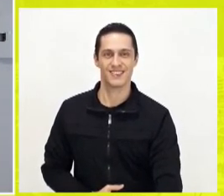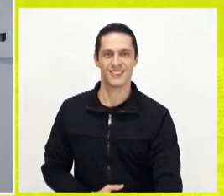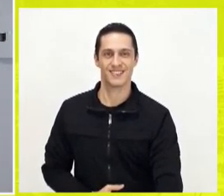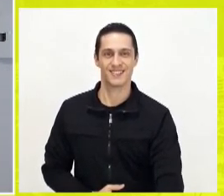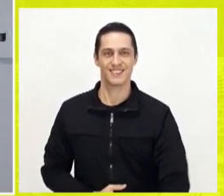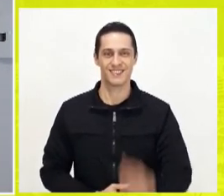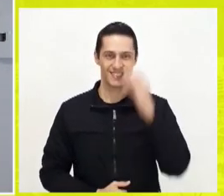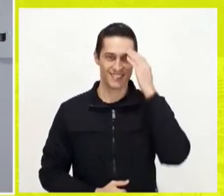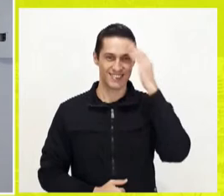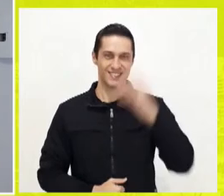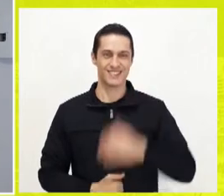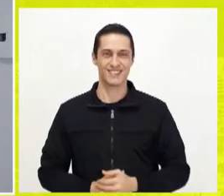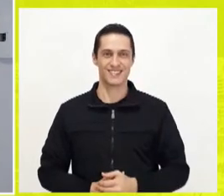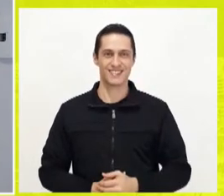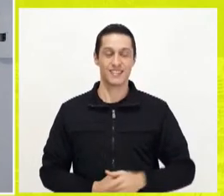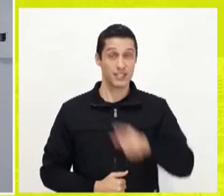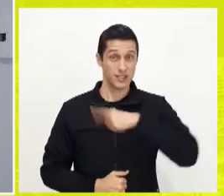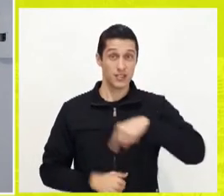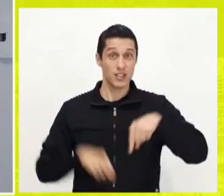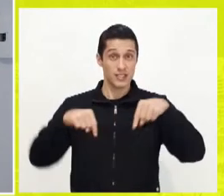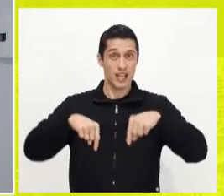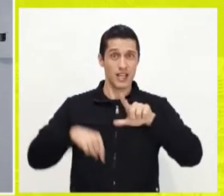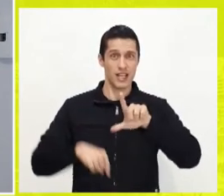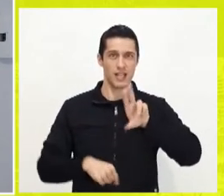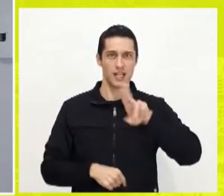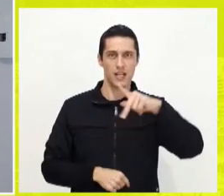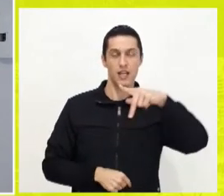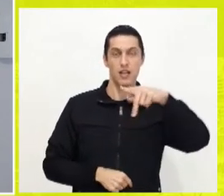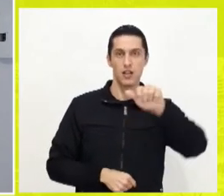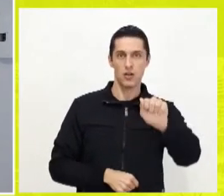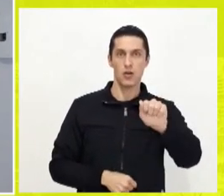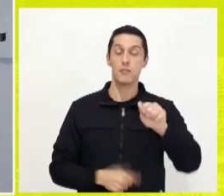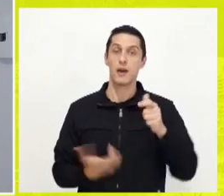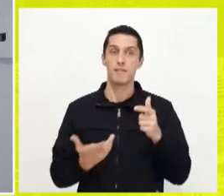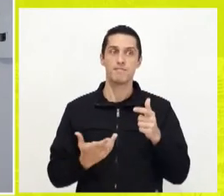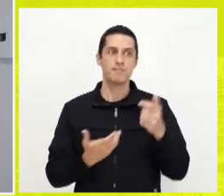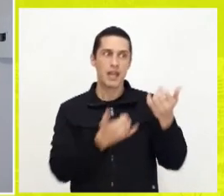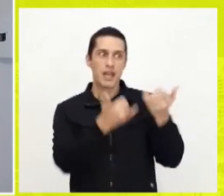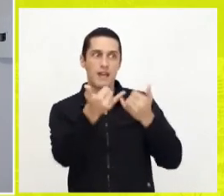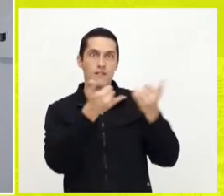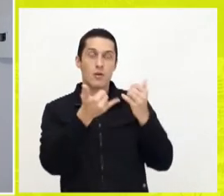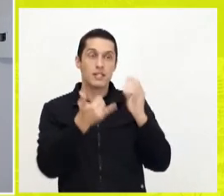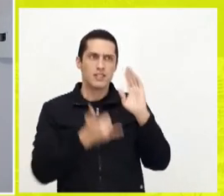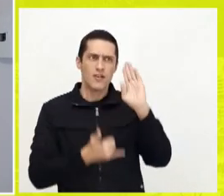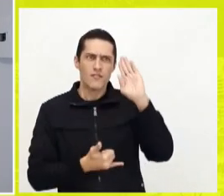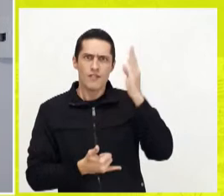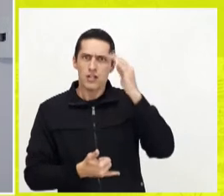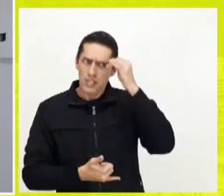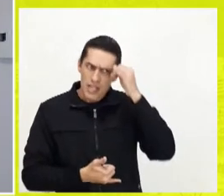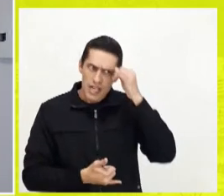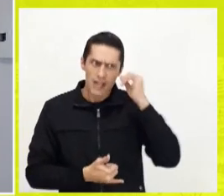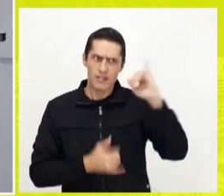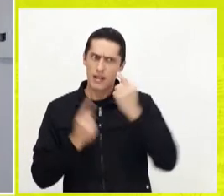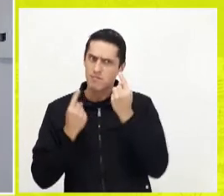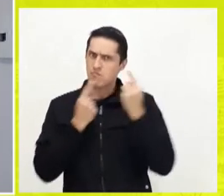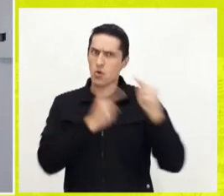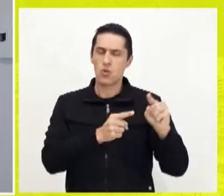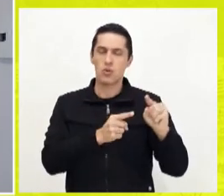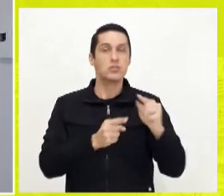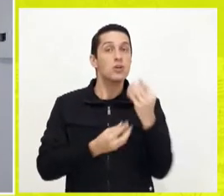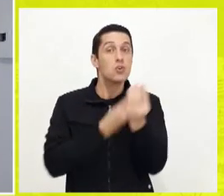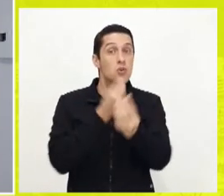for us at lupa the fight against misinformation must happen in a in many different ways